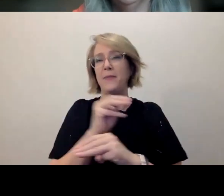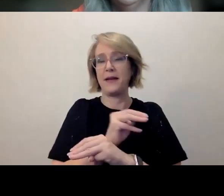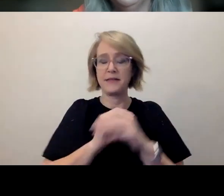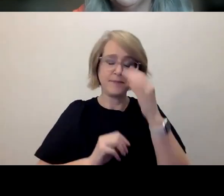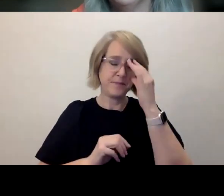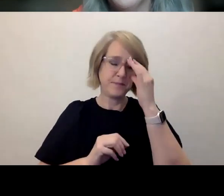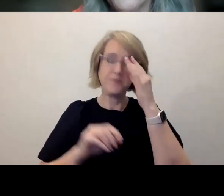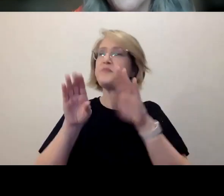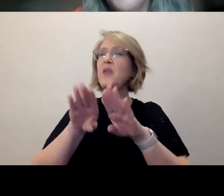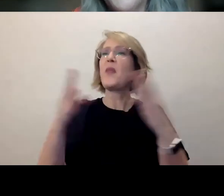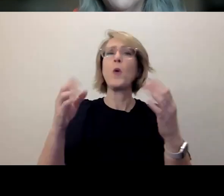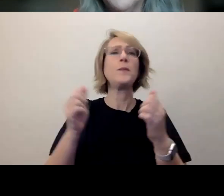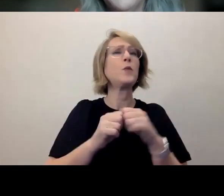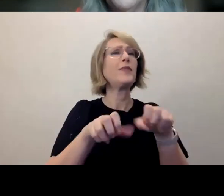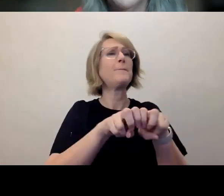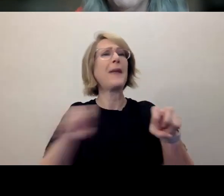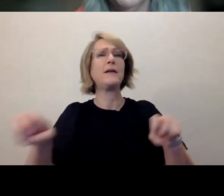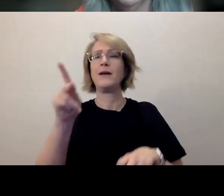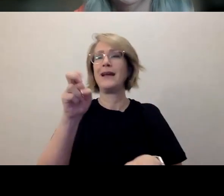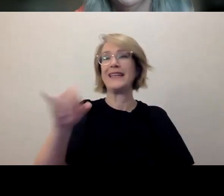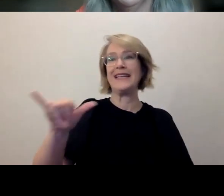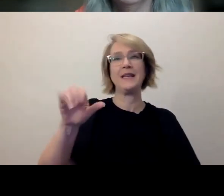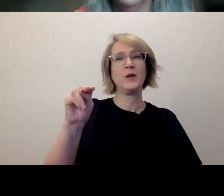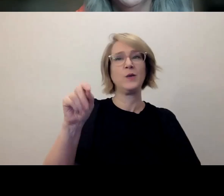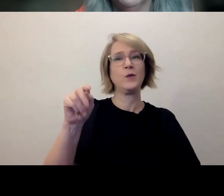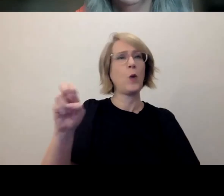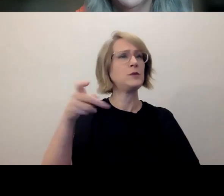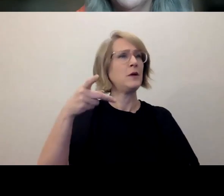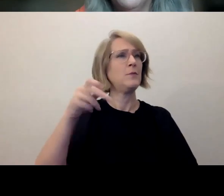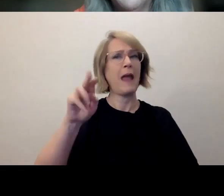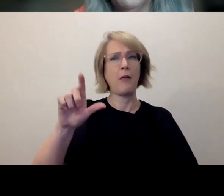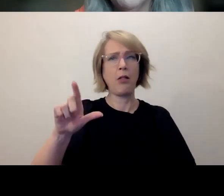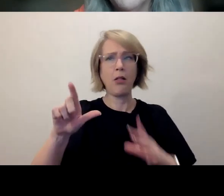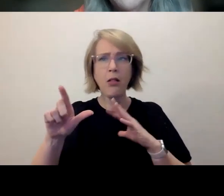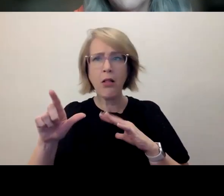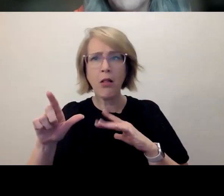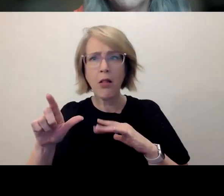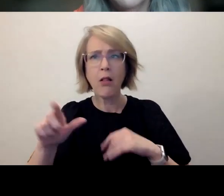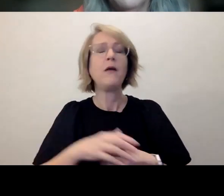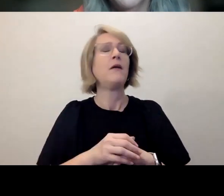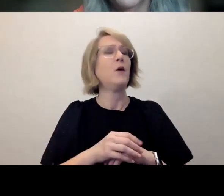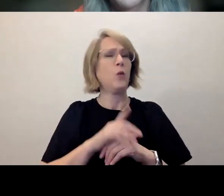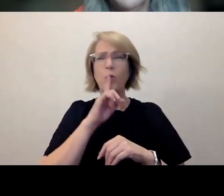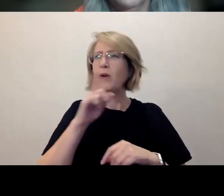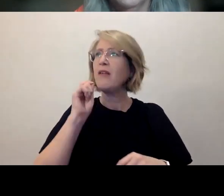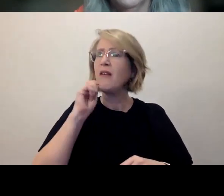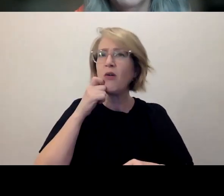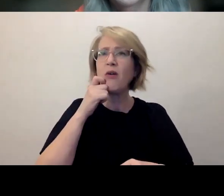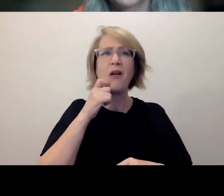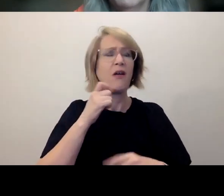opened with a keynote panel instead of a keynote speaker, which was really lovely. And everyone on that panel gave some